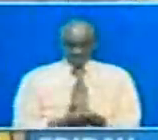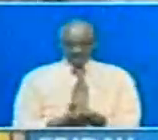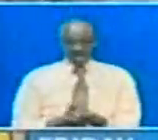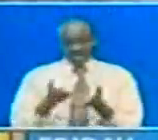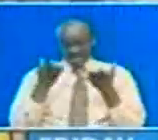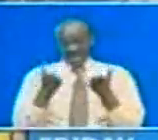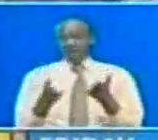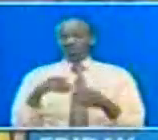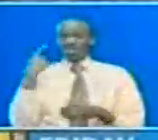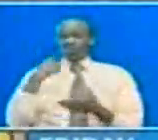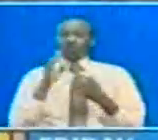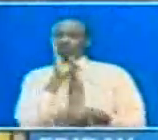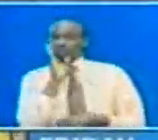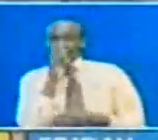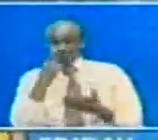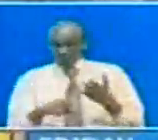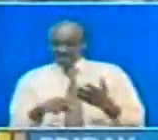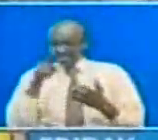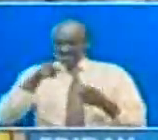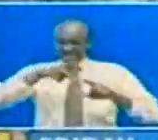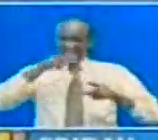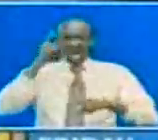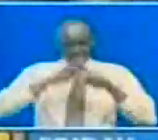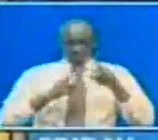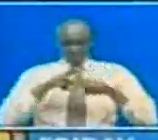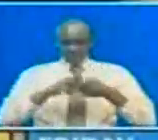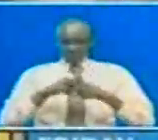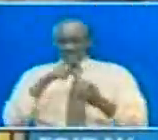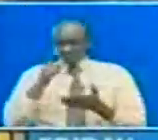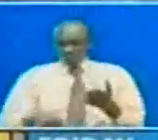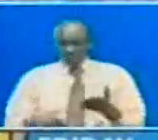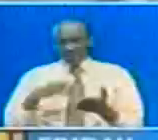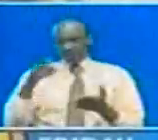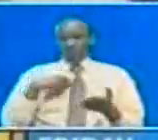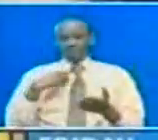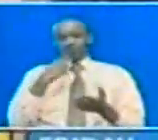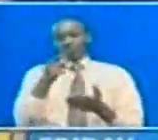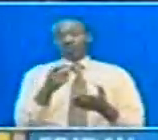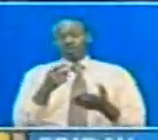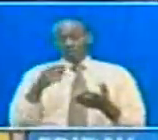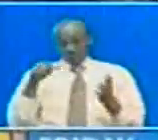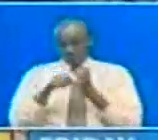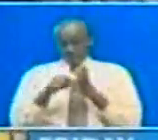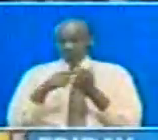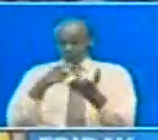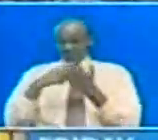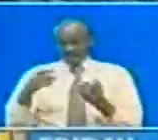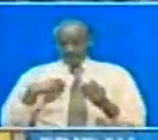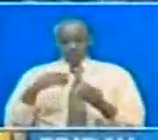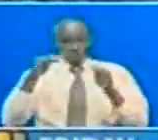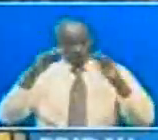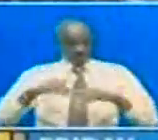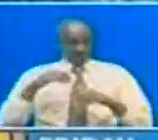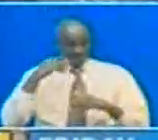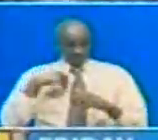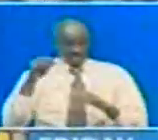comes amid rumors that what the farm called routine annual maintenance was a front to camouflage the collapse of the troubled sugar miller that has reported